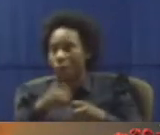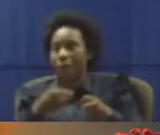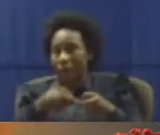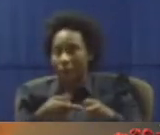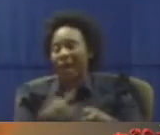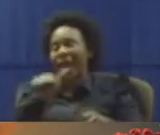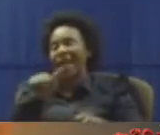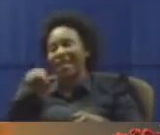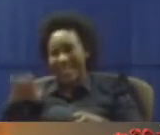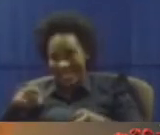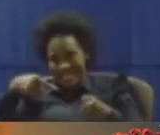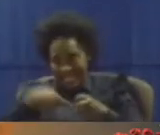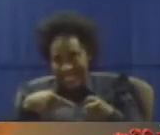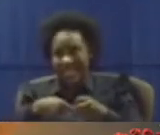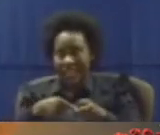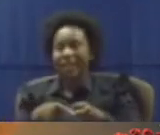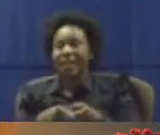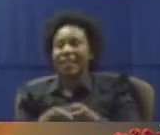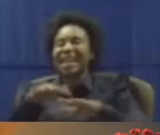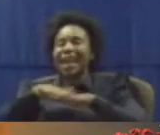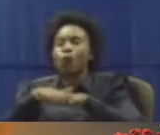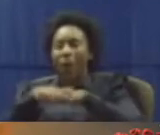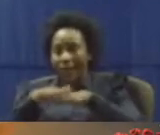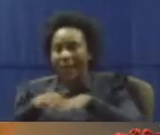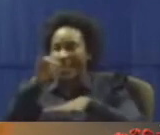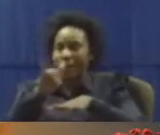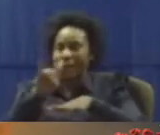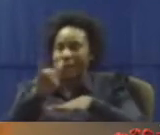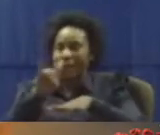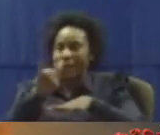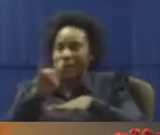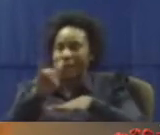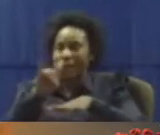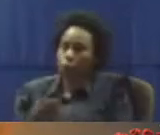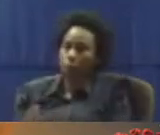ANC and their obsession with the looter continua. Thank you.